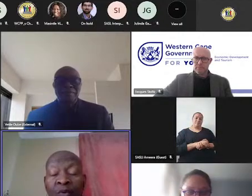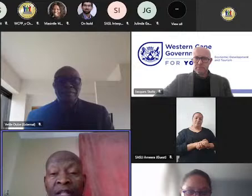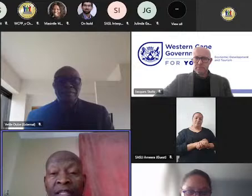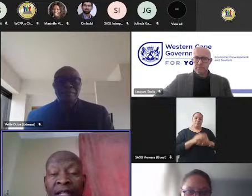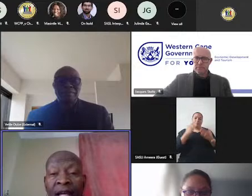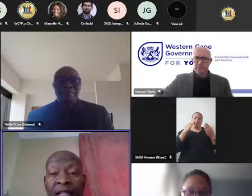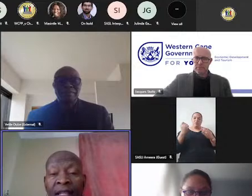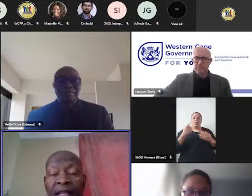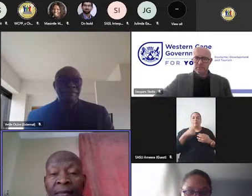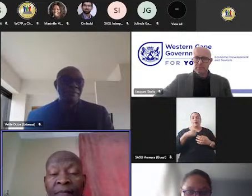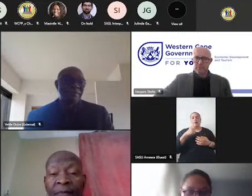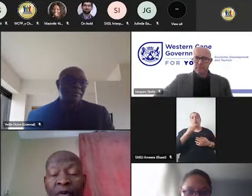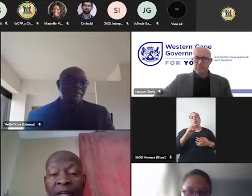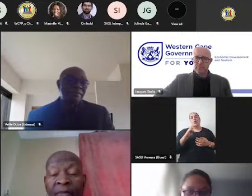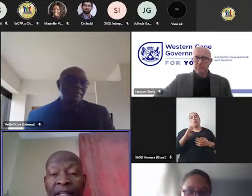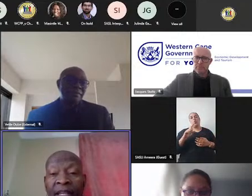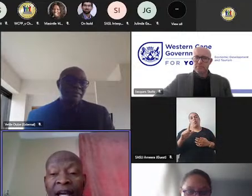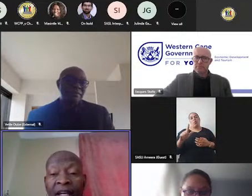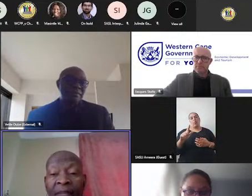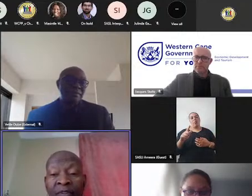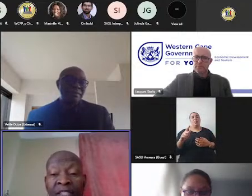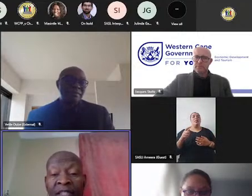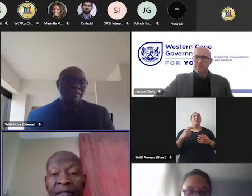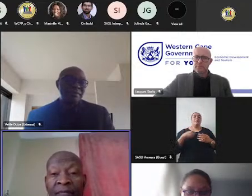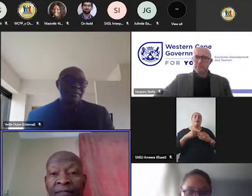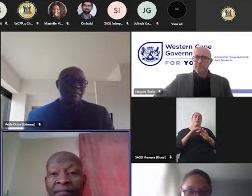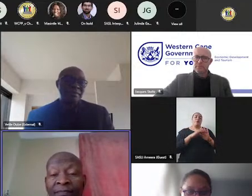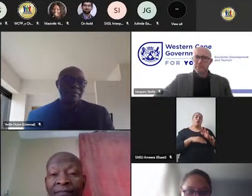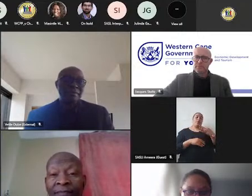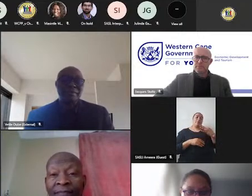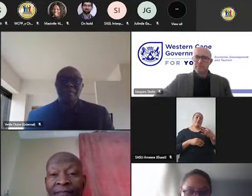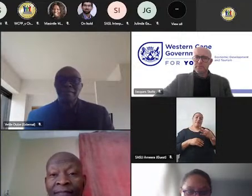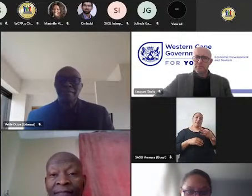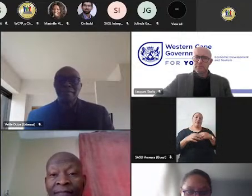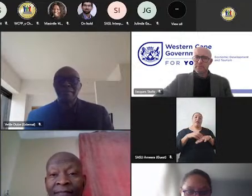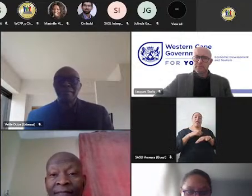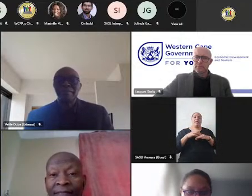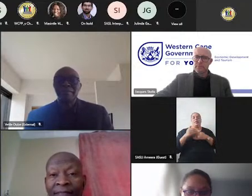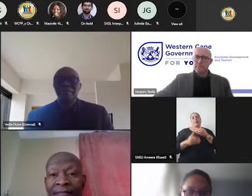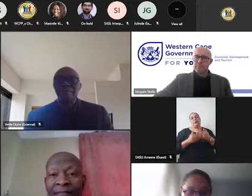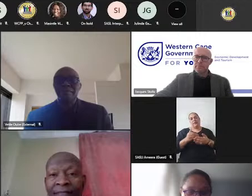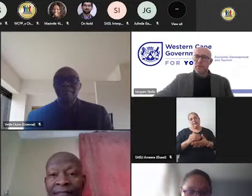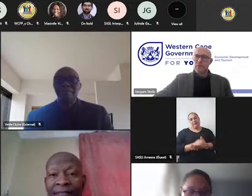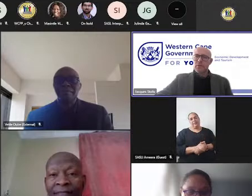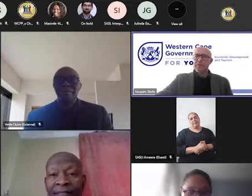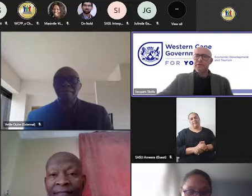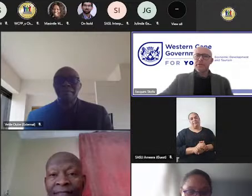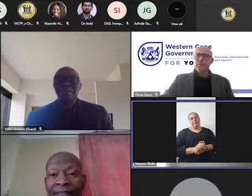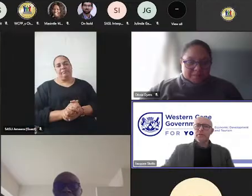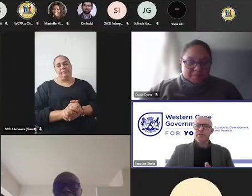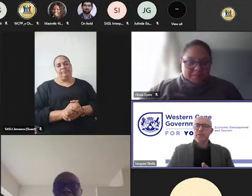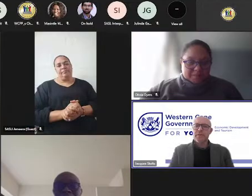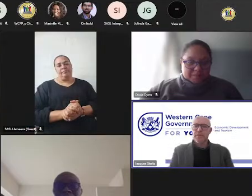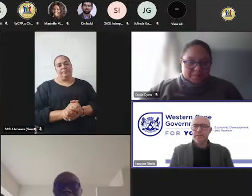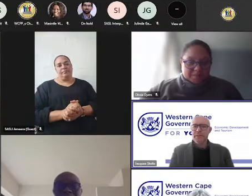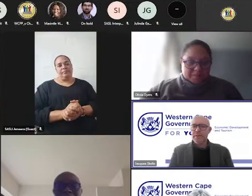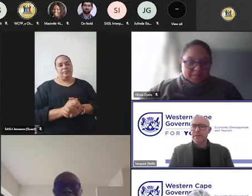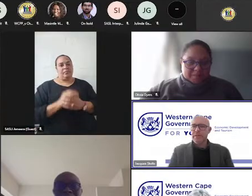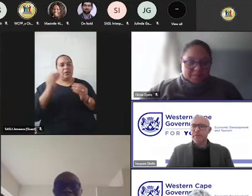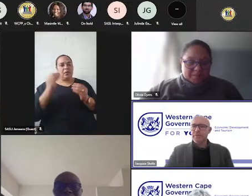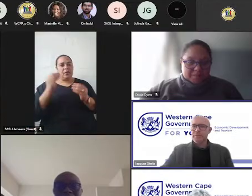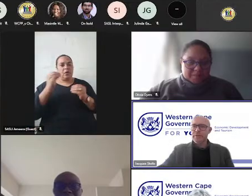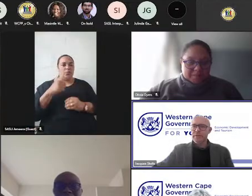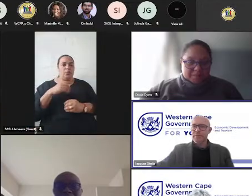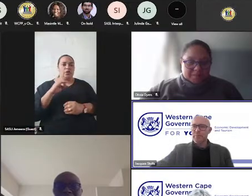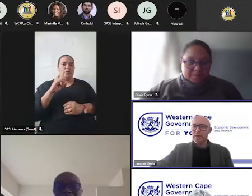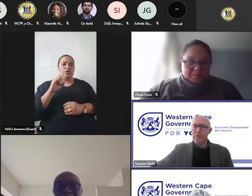I'm Goodwill Dingane, Program 3, Agri Processing. Good afternoon, Jacques Stoltz,